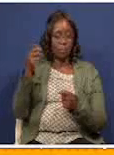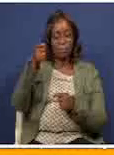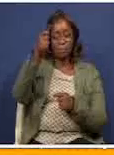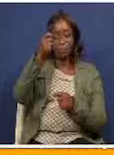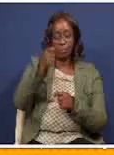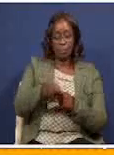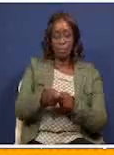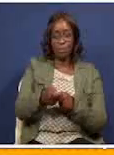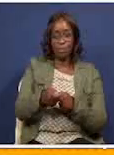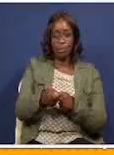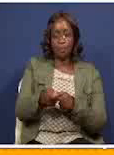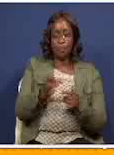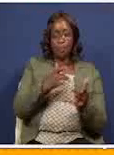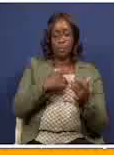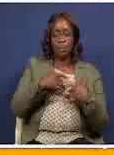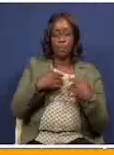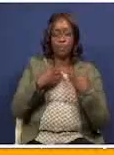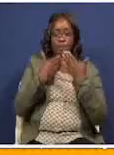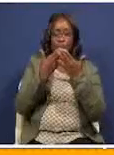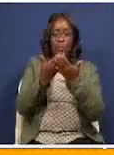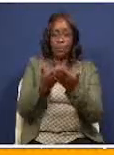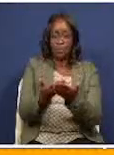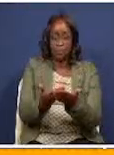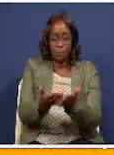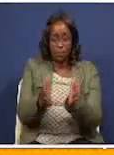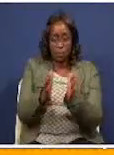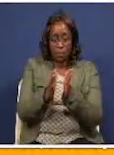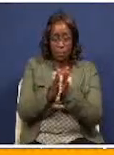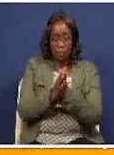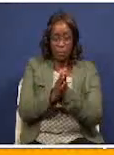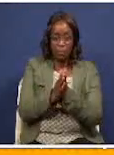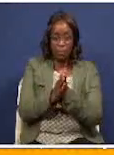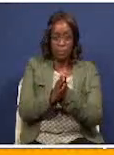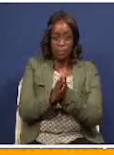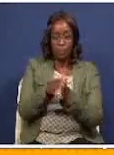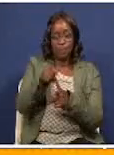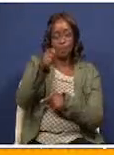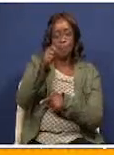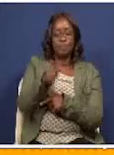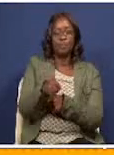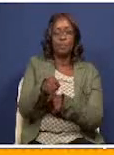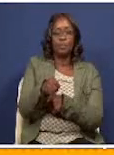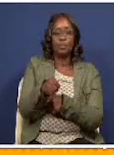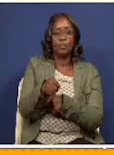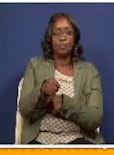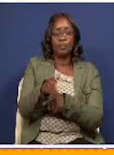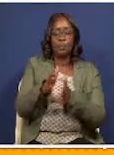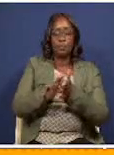will consider the submissions and deliver the judgment on notice.